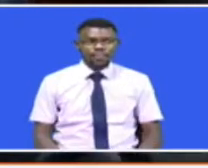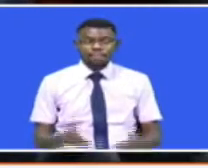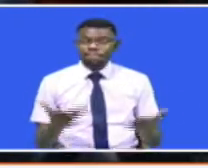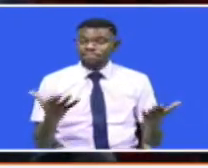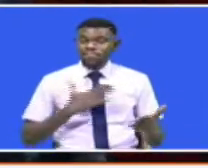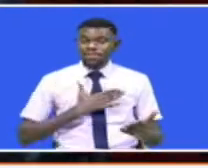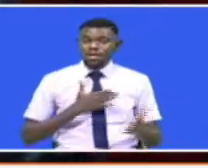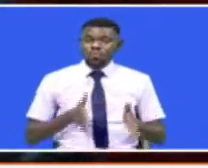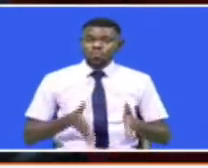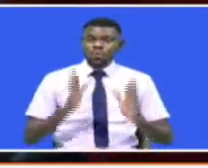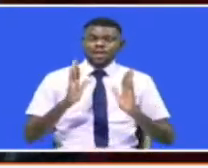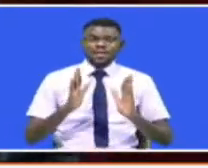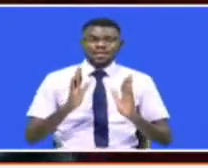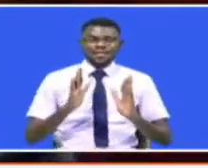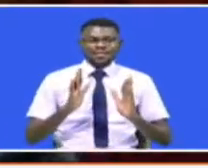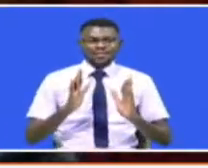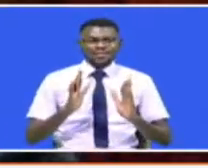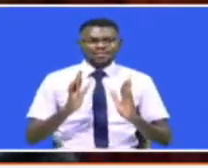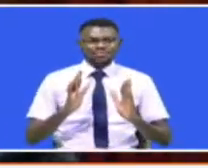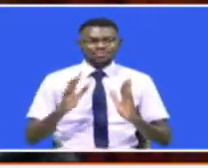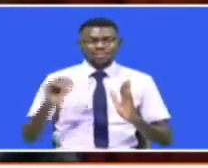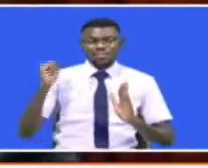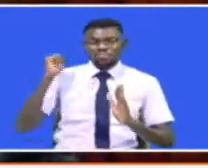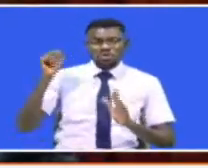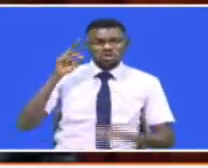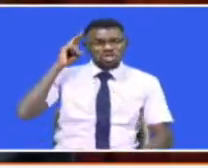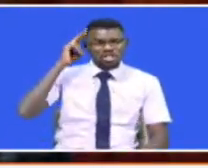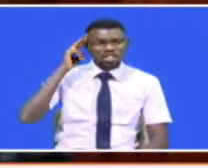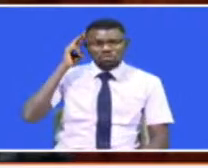mighty or for political reasons.